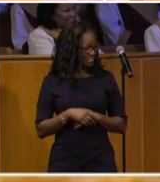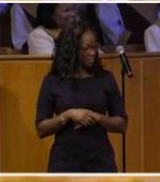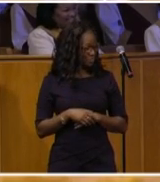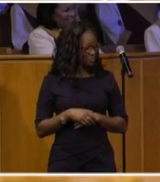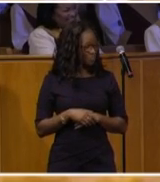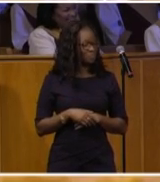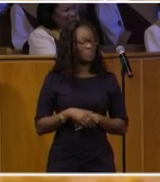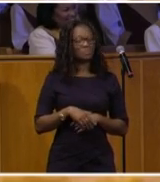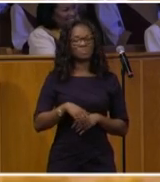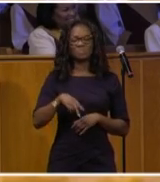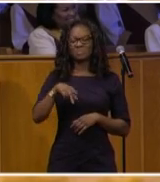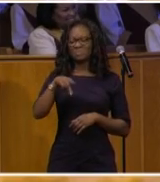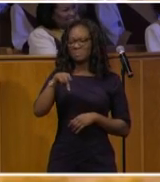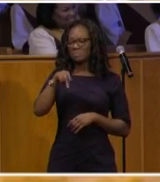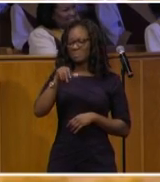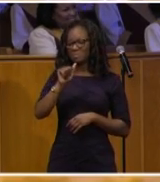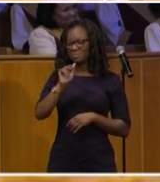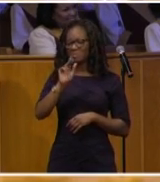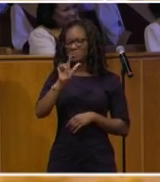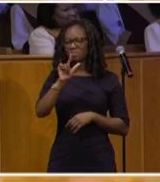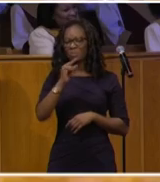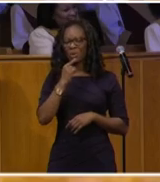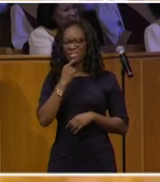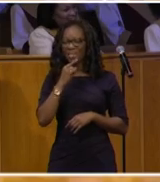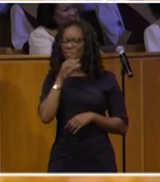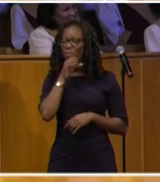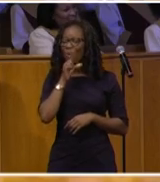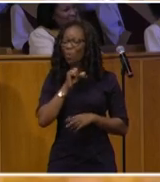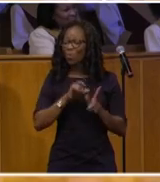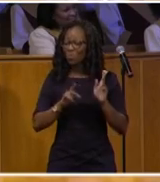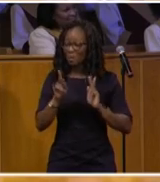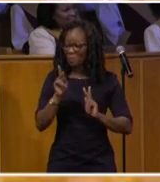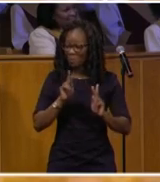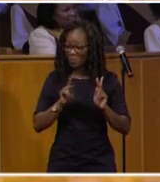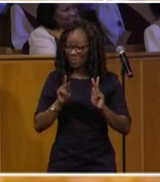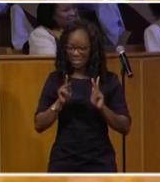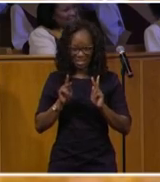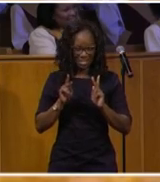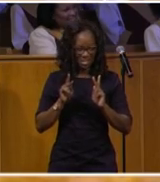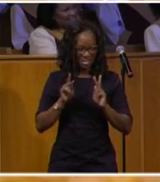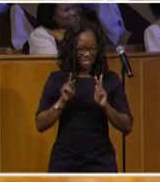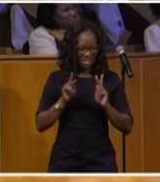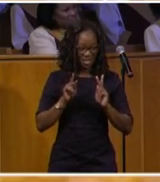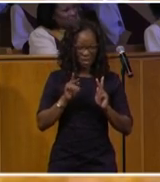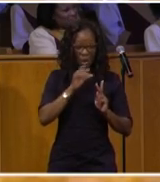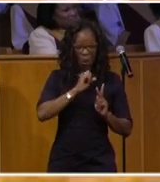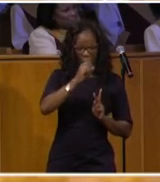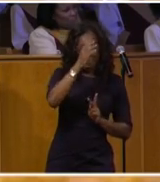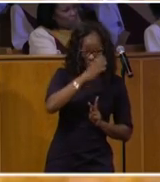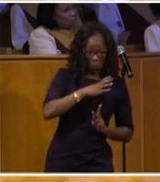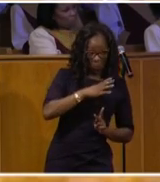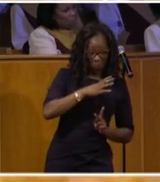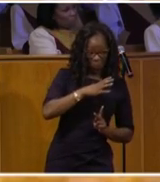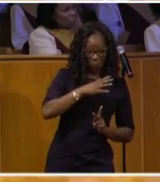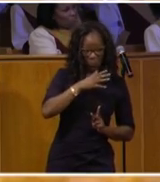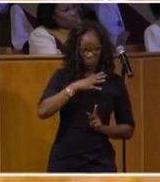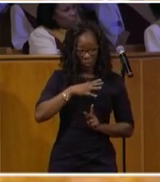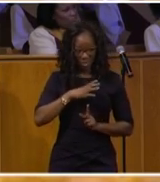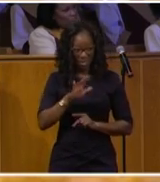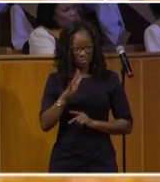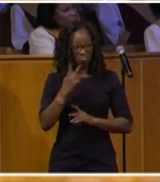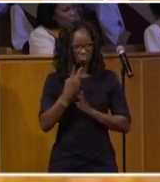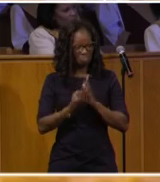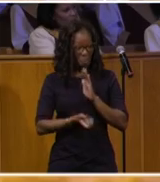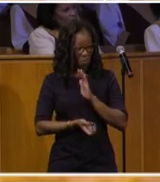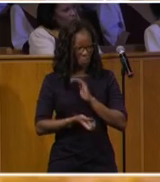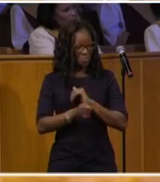He said that the old people, old men and old women,